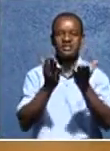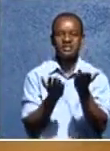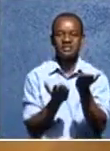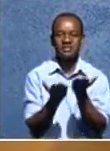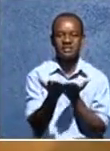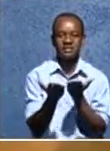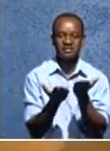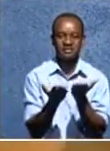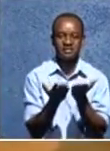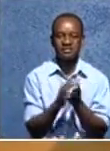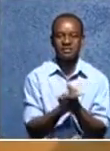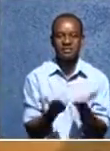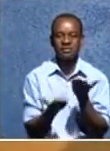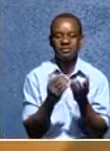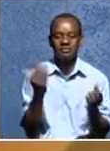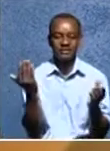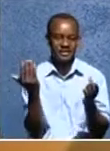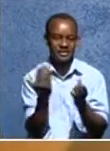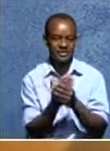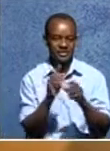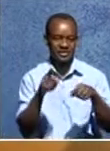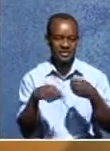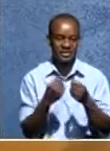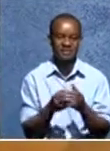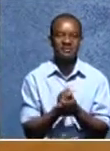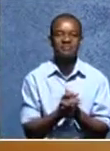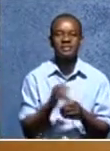the brand identity of those products and the marketing